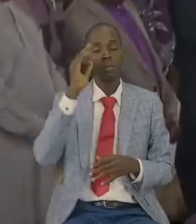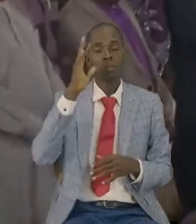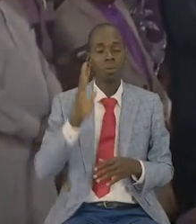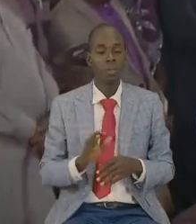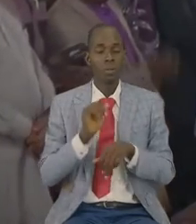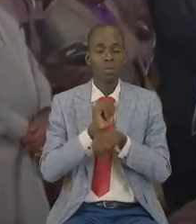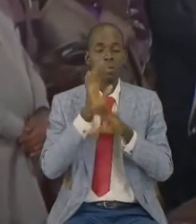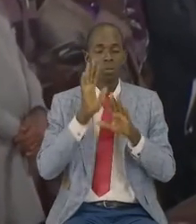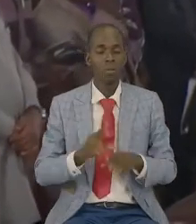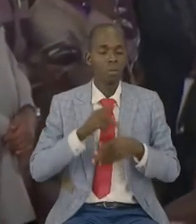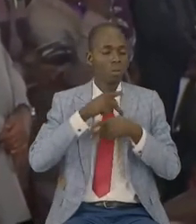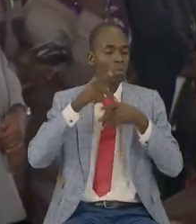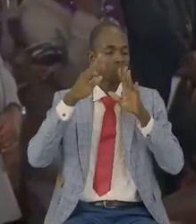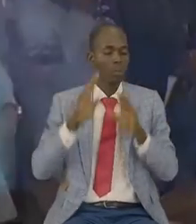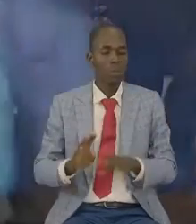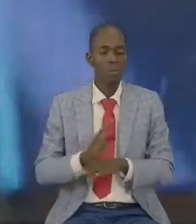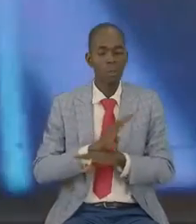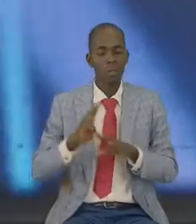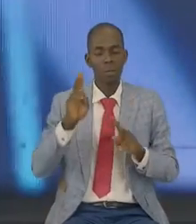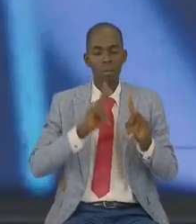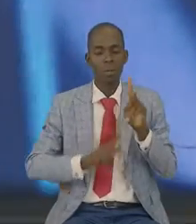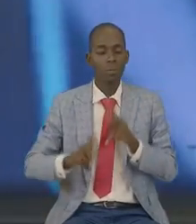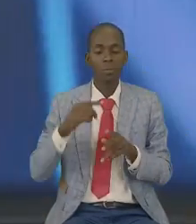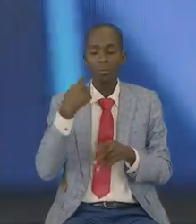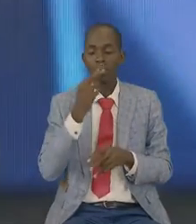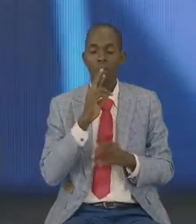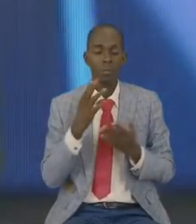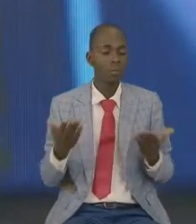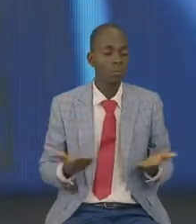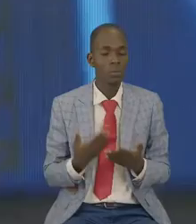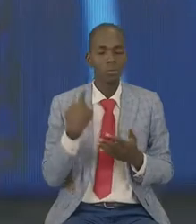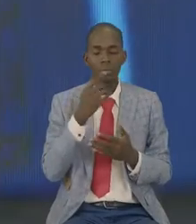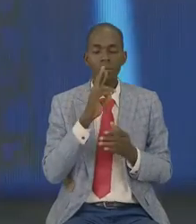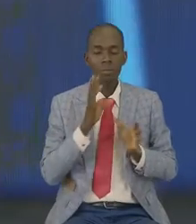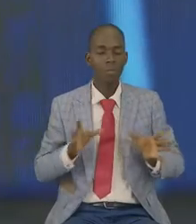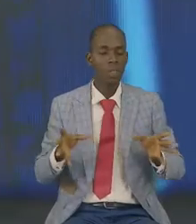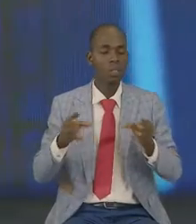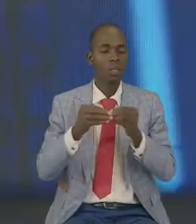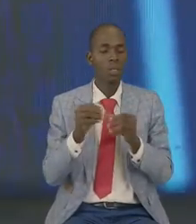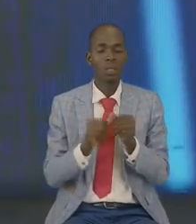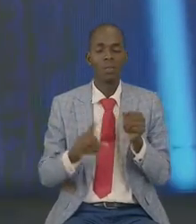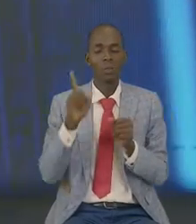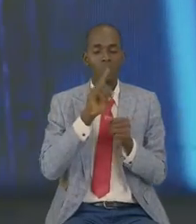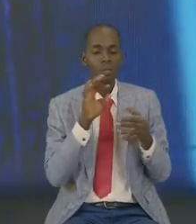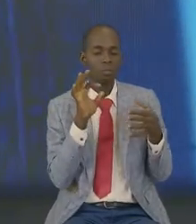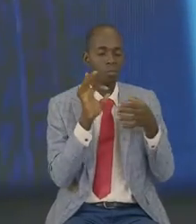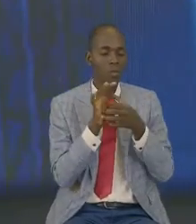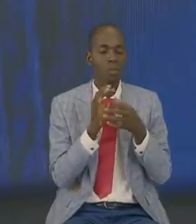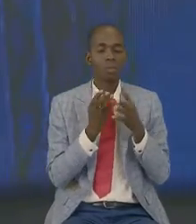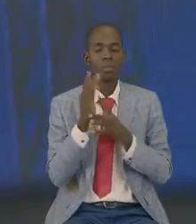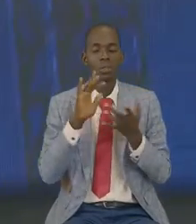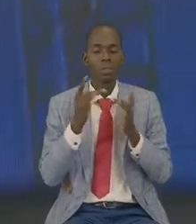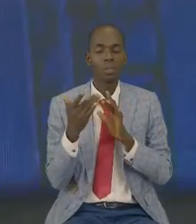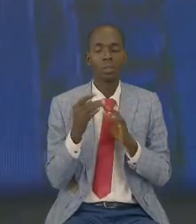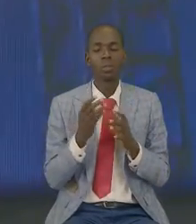and professionals and business people who are here and who are gathered everywhere, linking and joining with us,